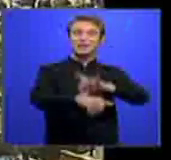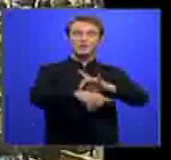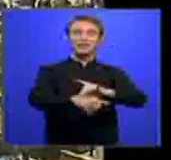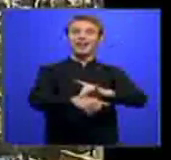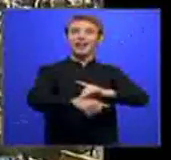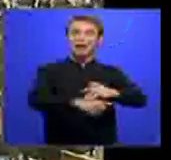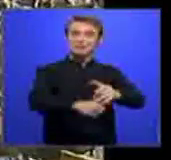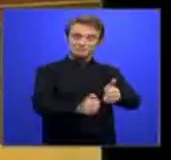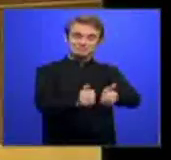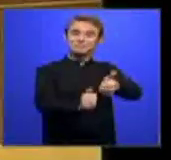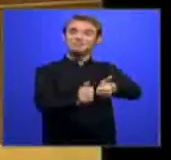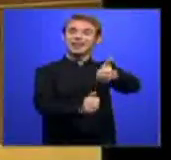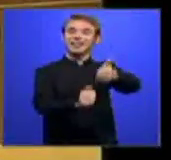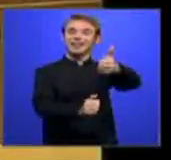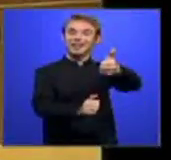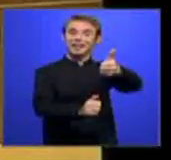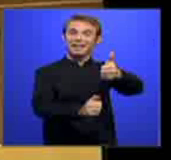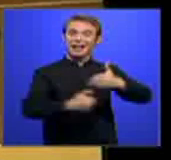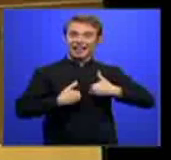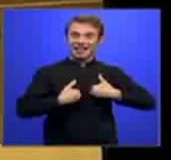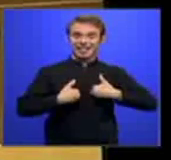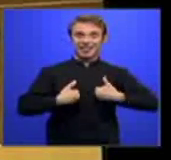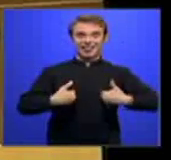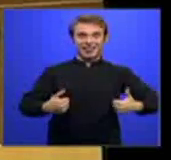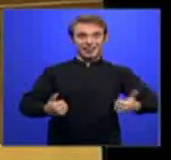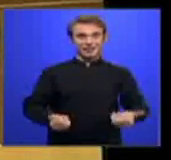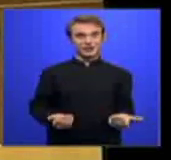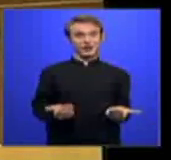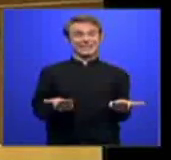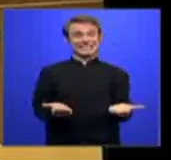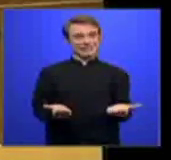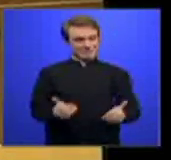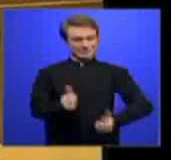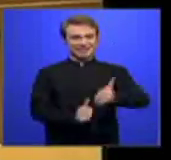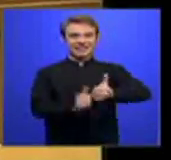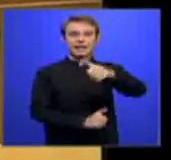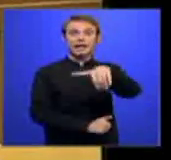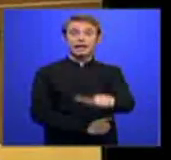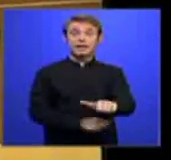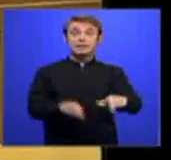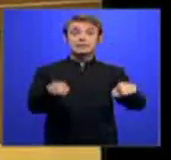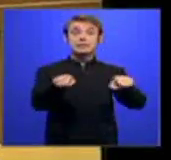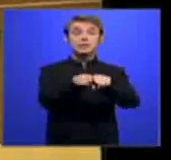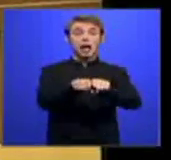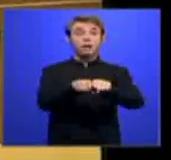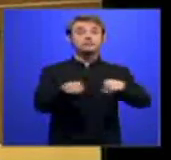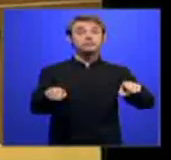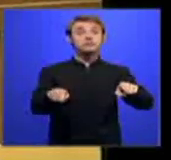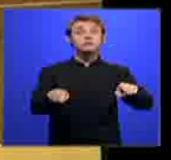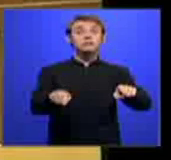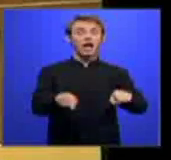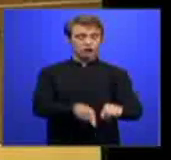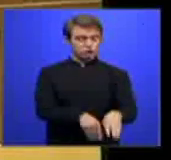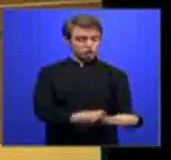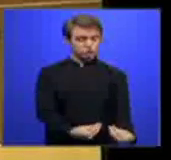These results also noted significant increase in infant and